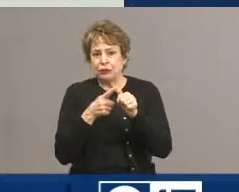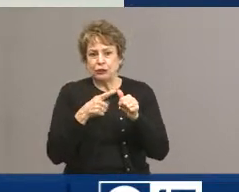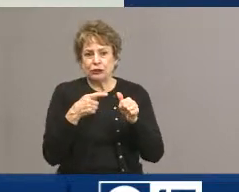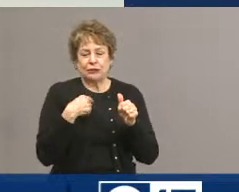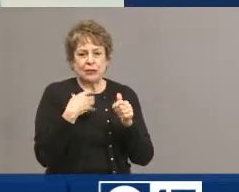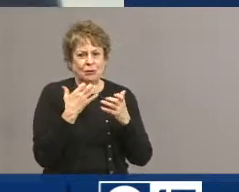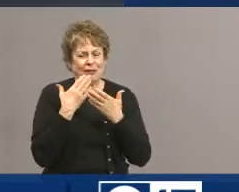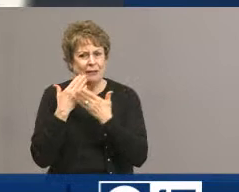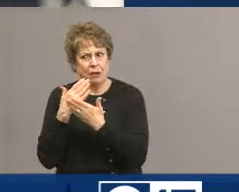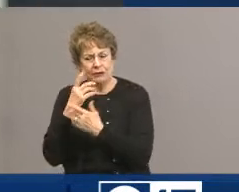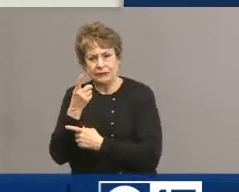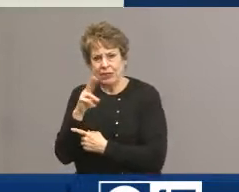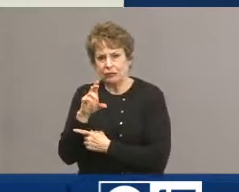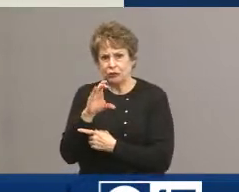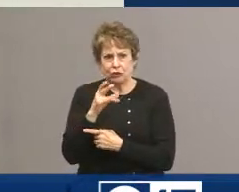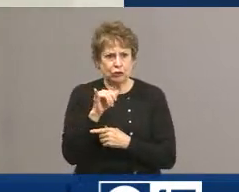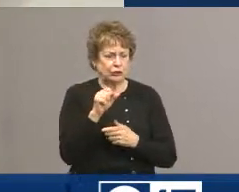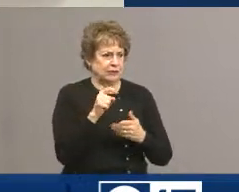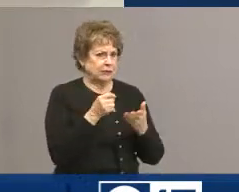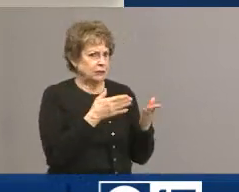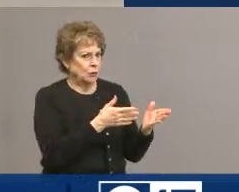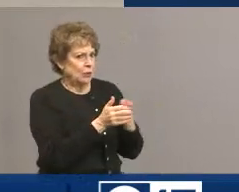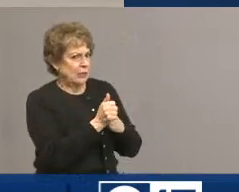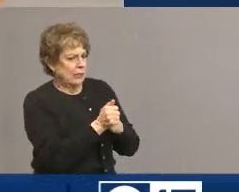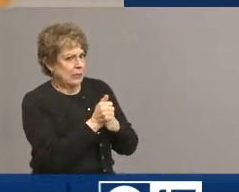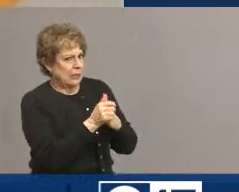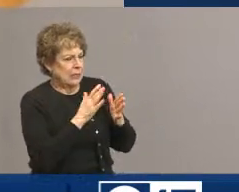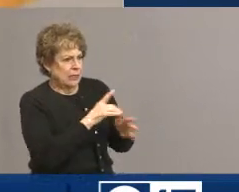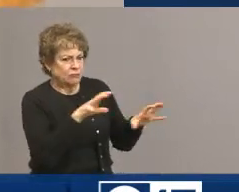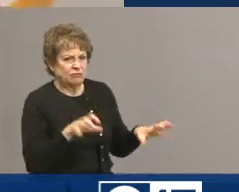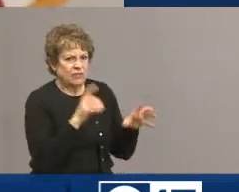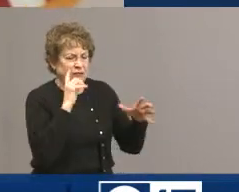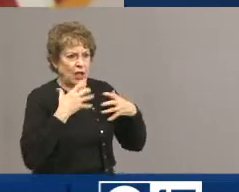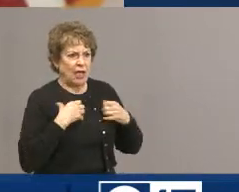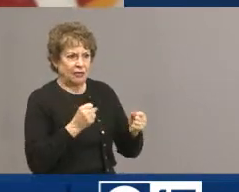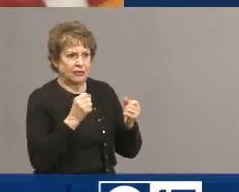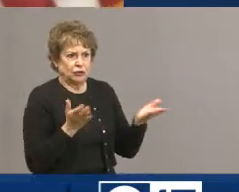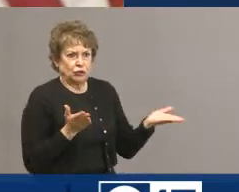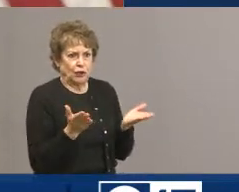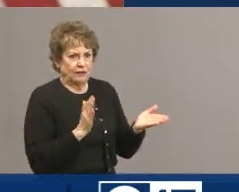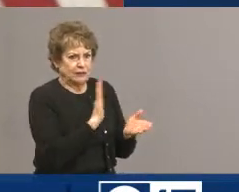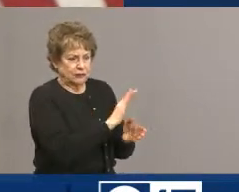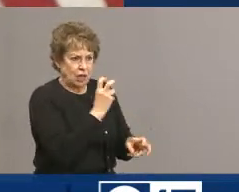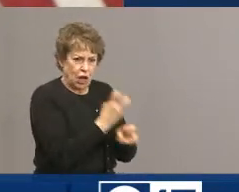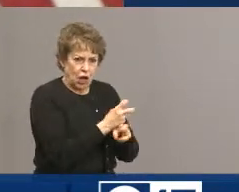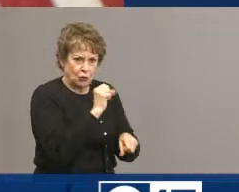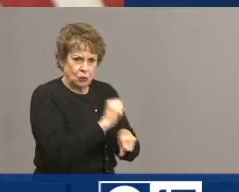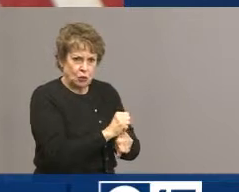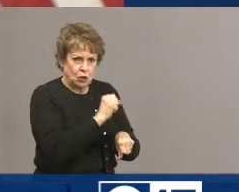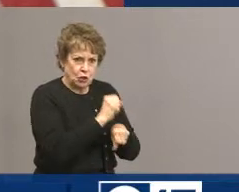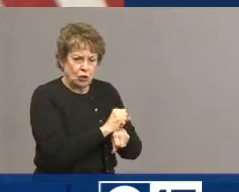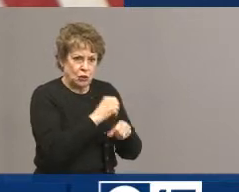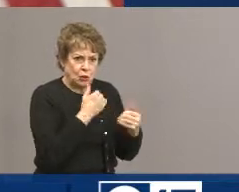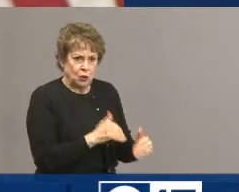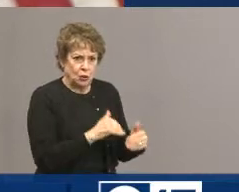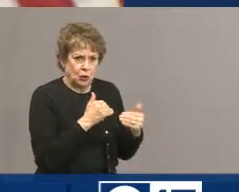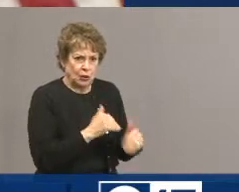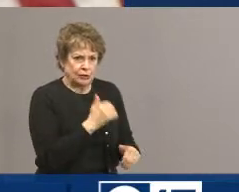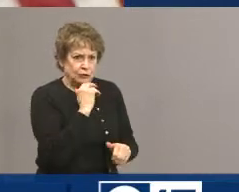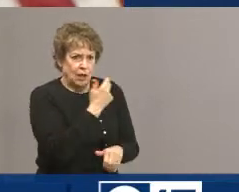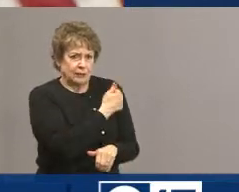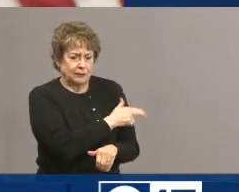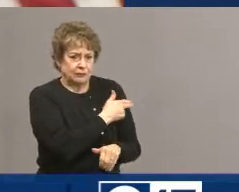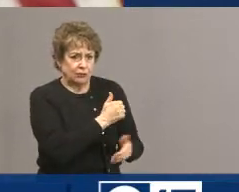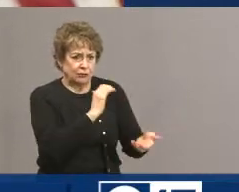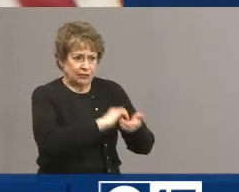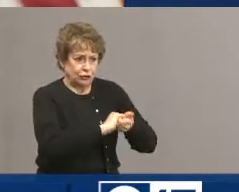work and her team's hard work in Arizona, and talk a little bit about our hospital relationship in Arizona. Thank you,